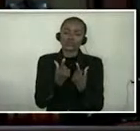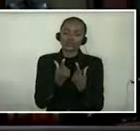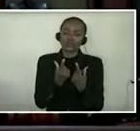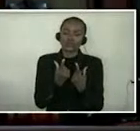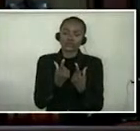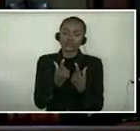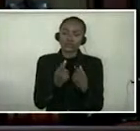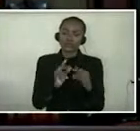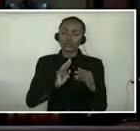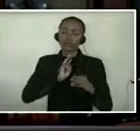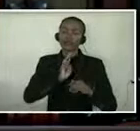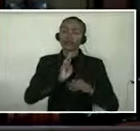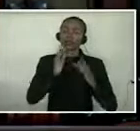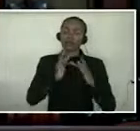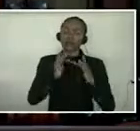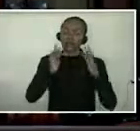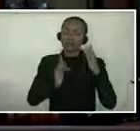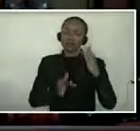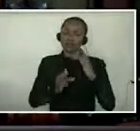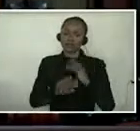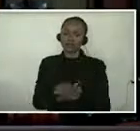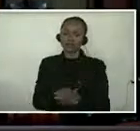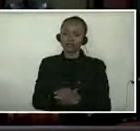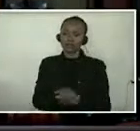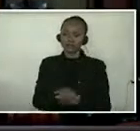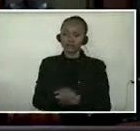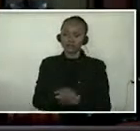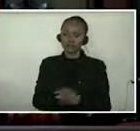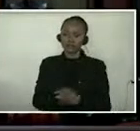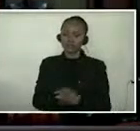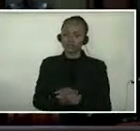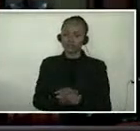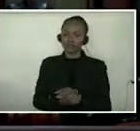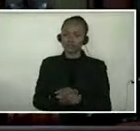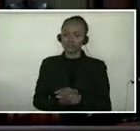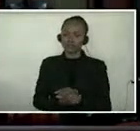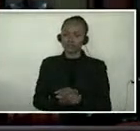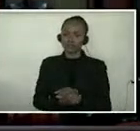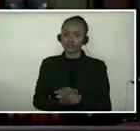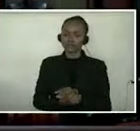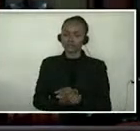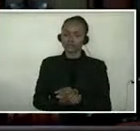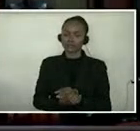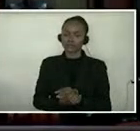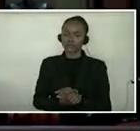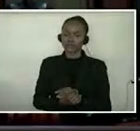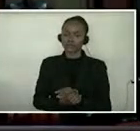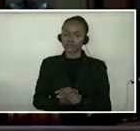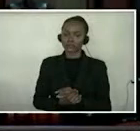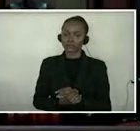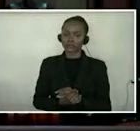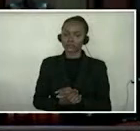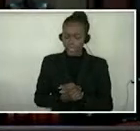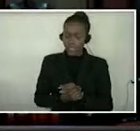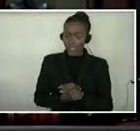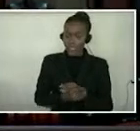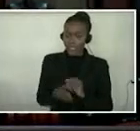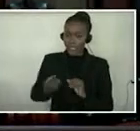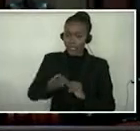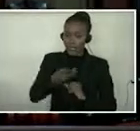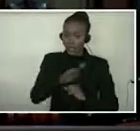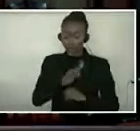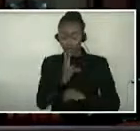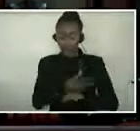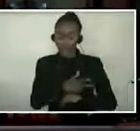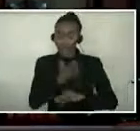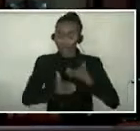confession of sa requirements meaning in the process no employee will be left out the philosophy of the med of the match department is